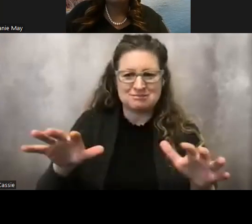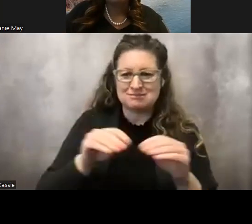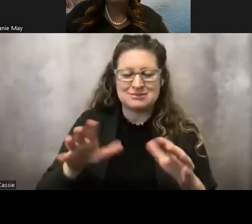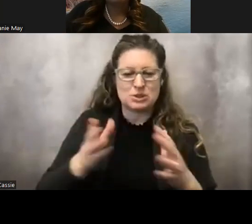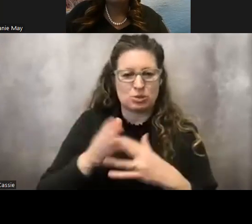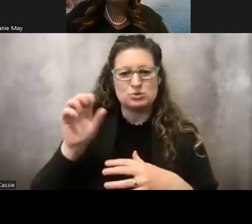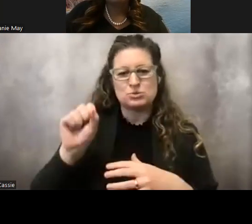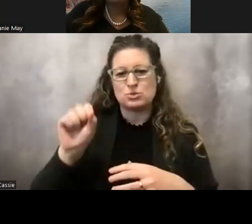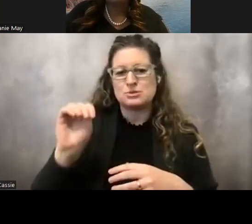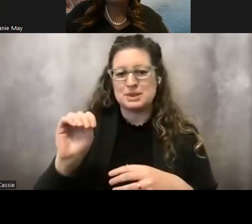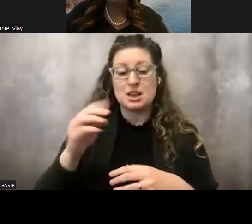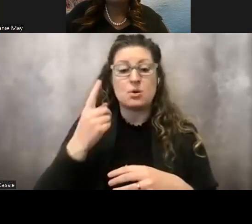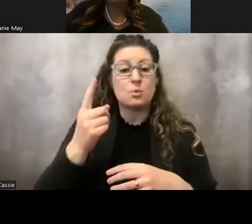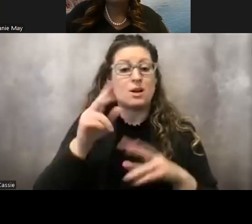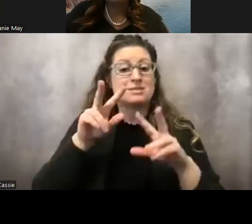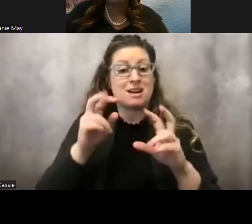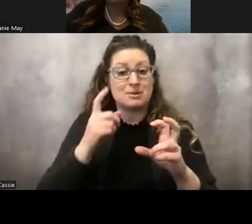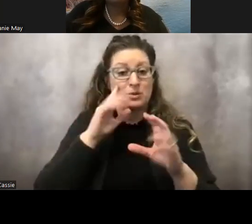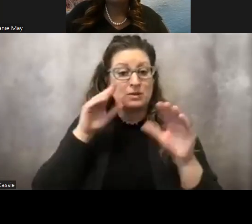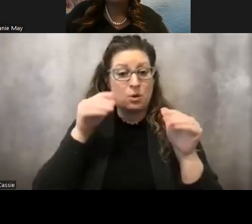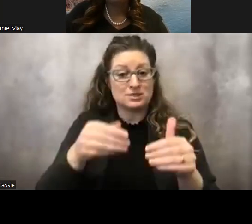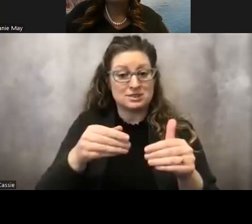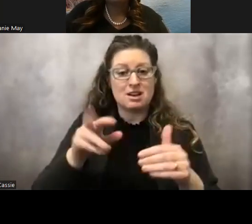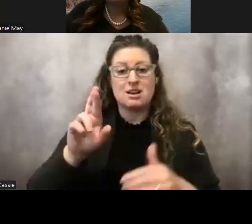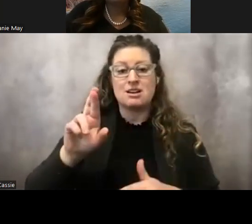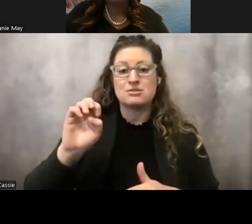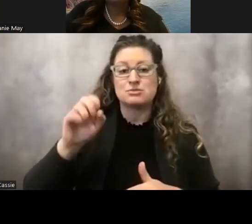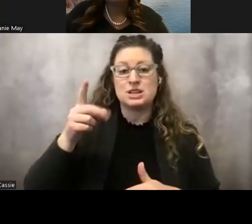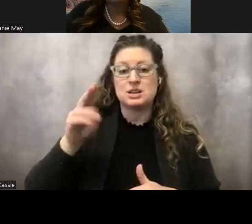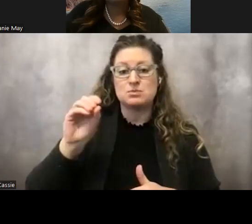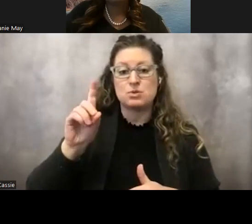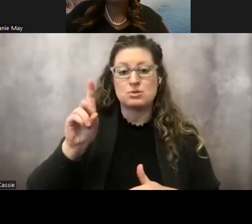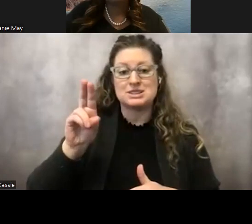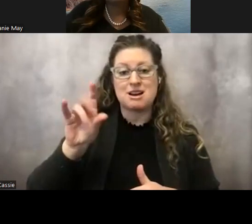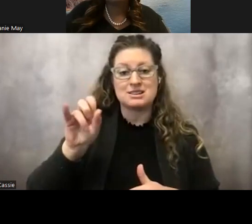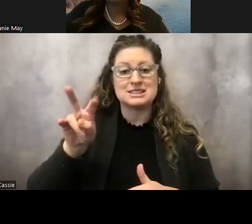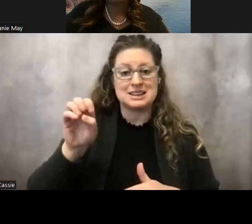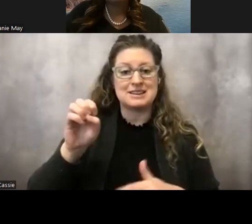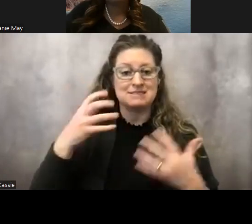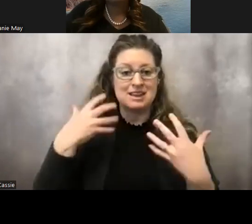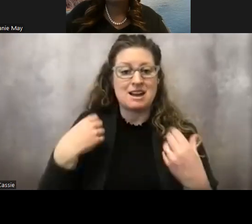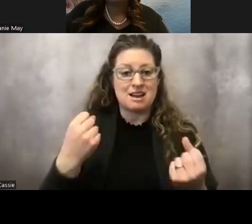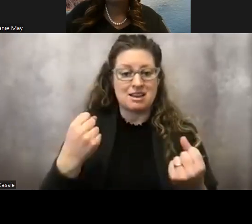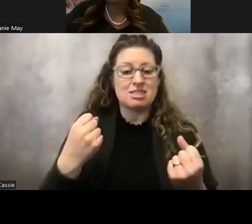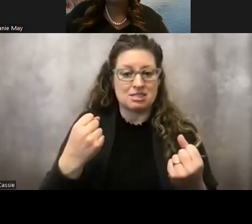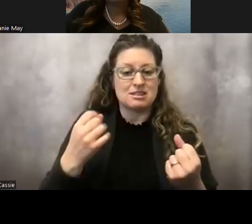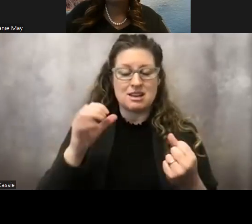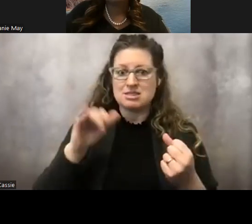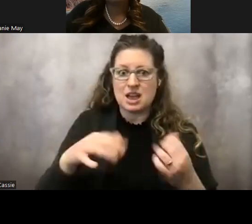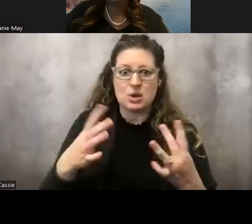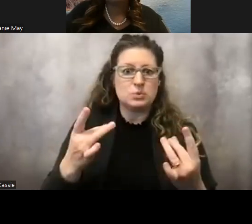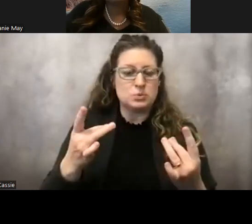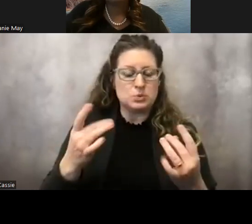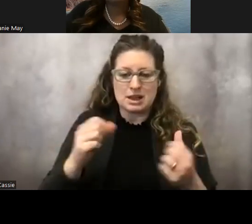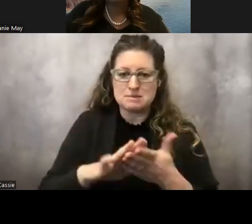And because of what has happened in our country related to that recently, it can become a very politically charged